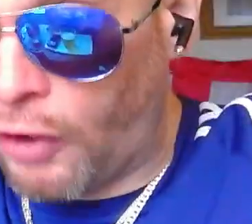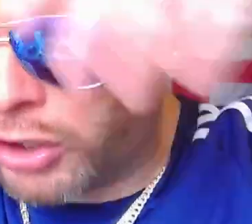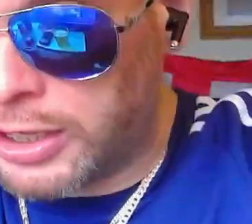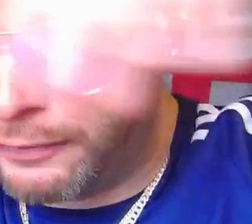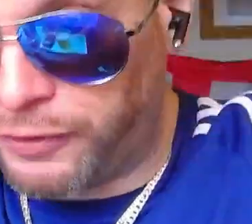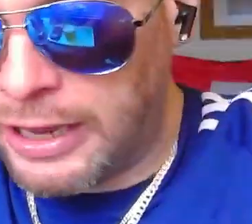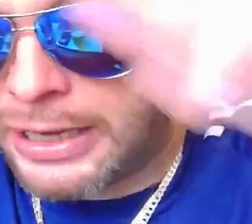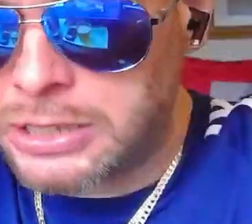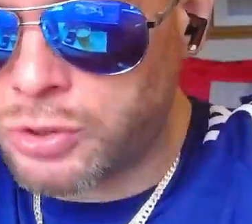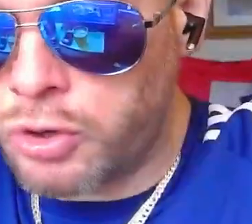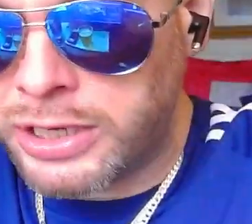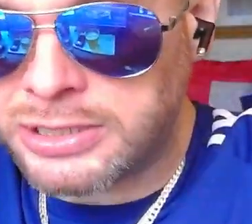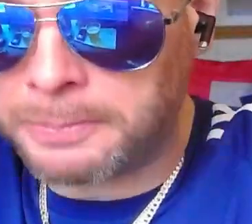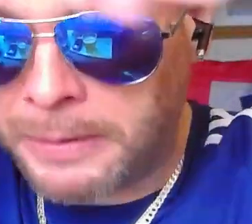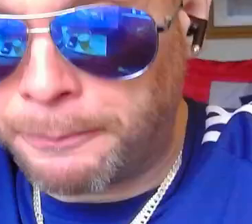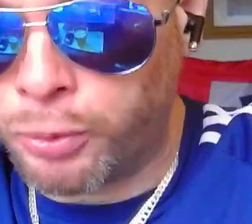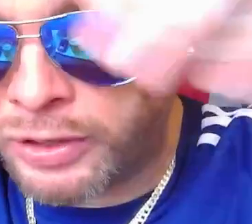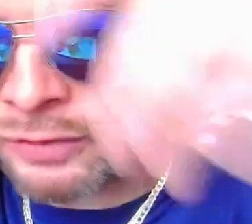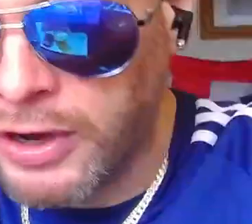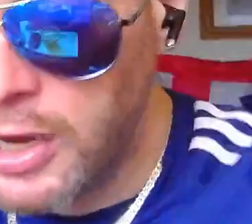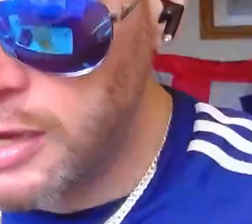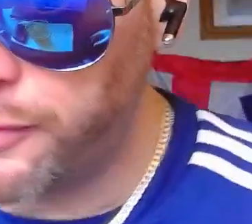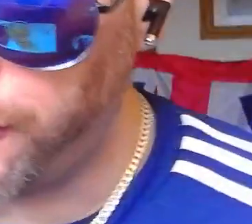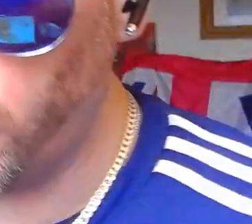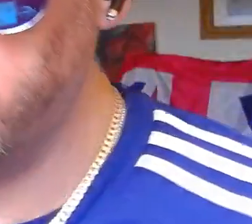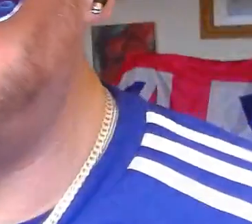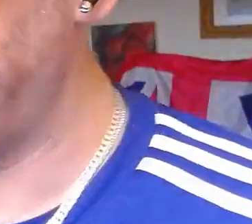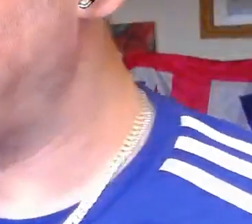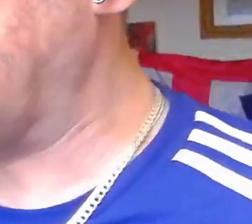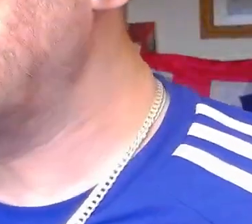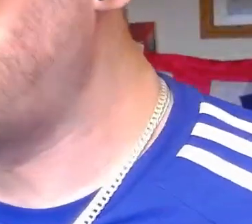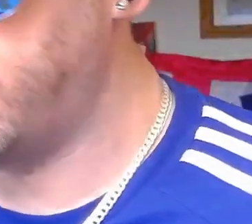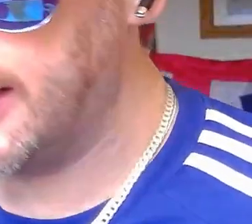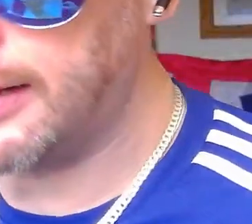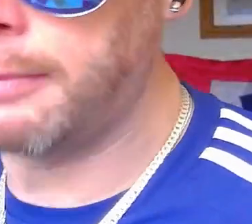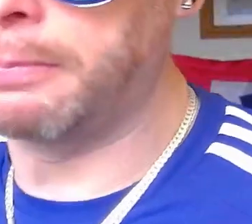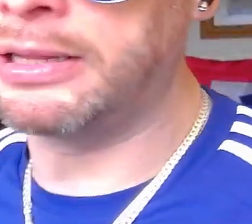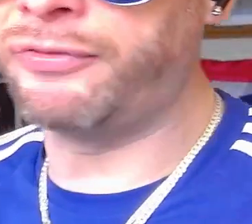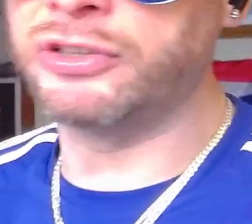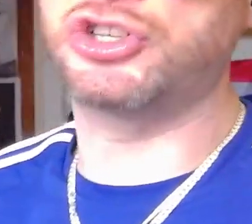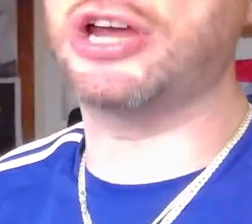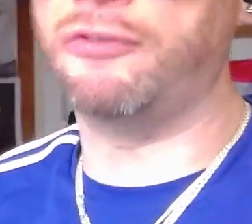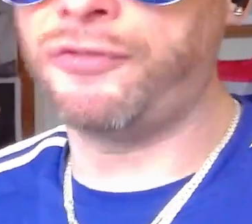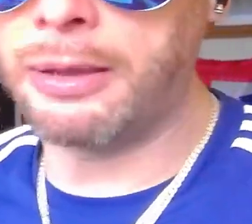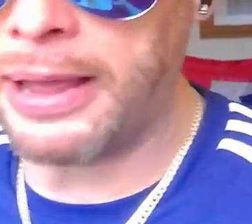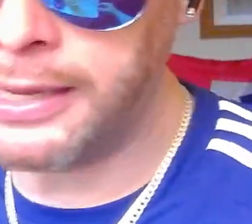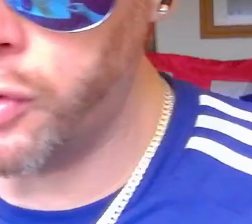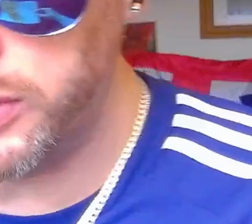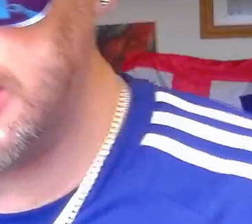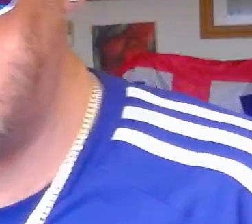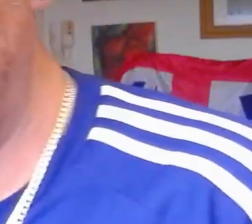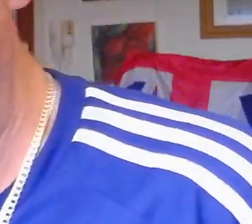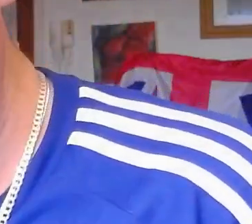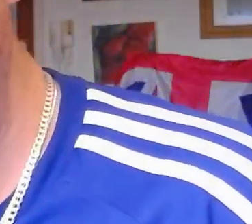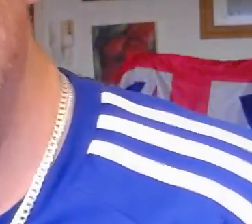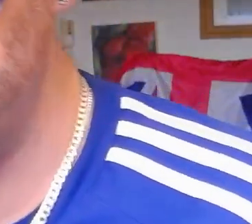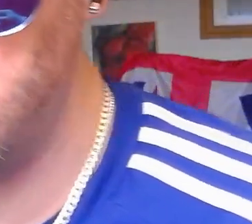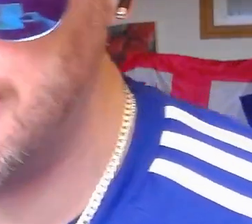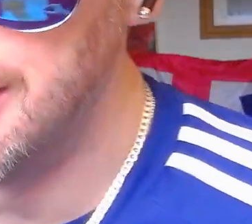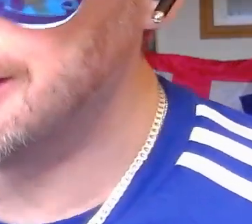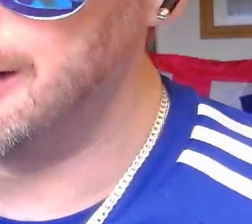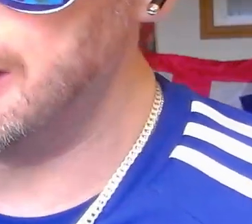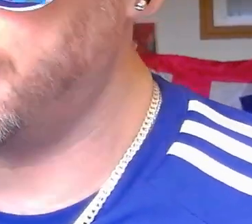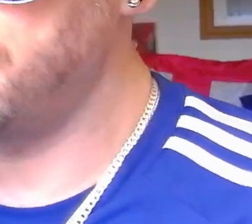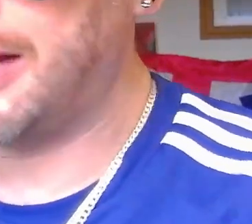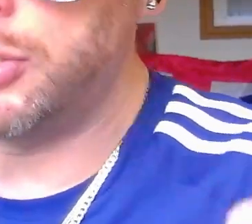these fucking fairy stories and people that are fucking for a bygone era, believing shit for a bygone era, parroting the